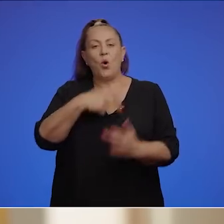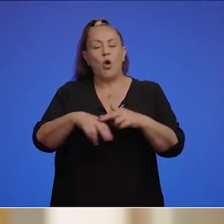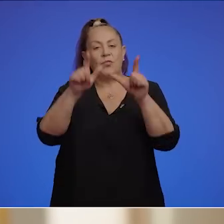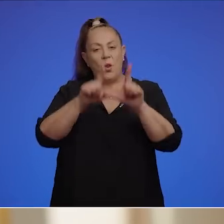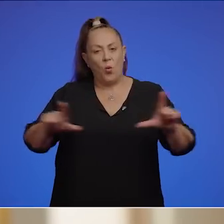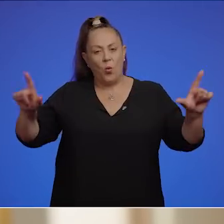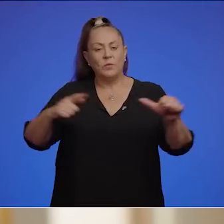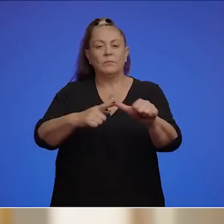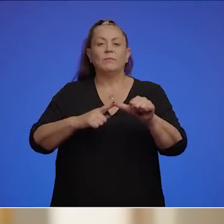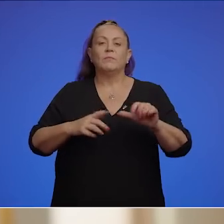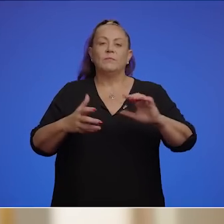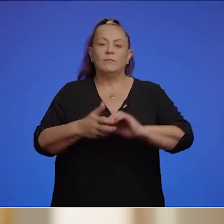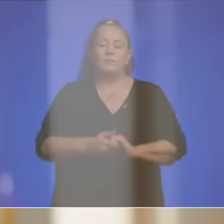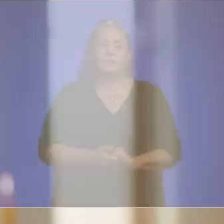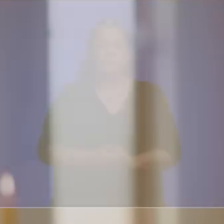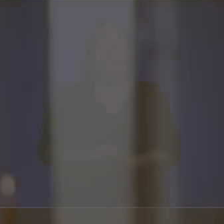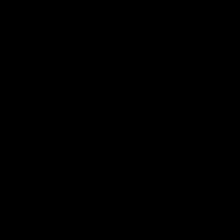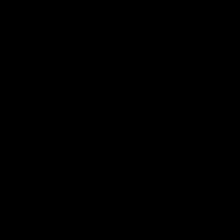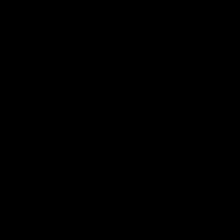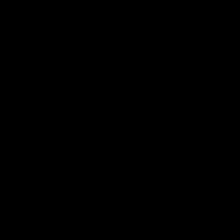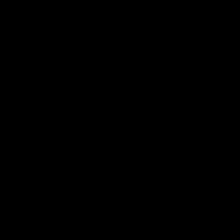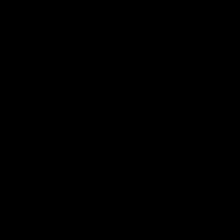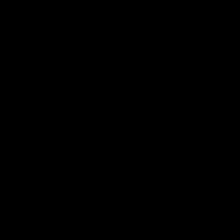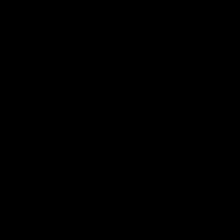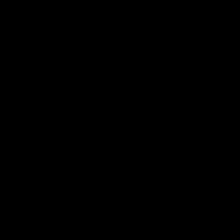The word of the Lord. Thanks be to God.